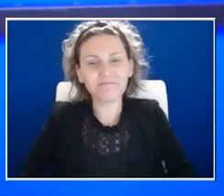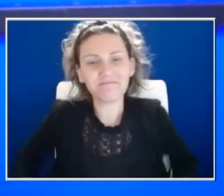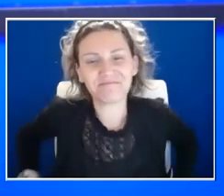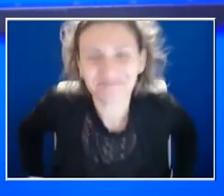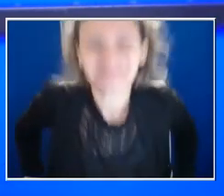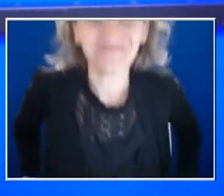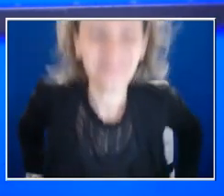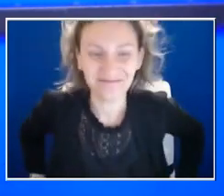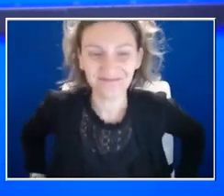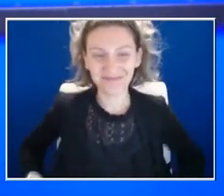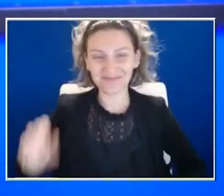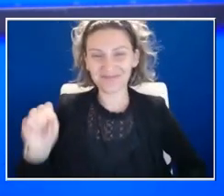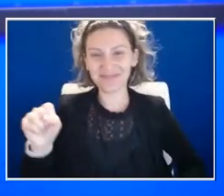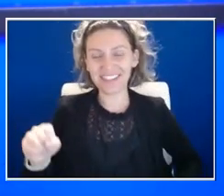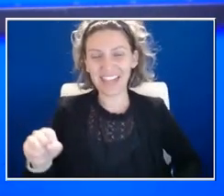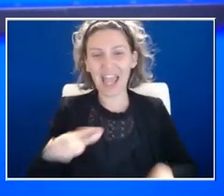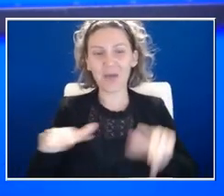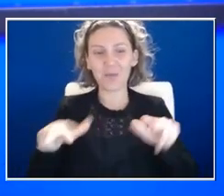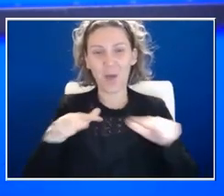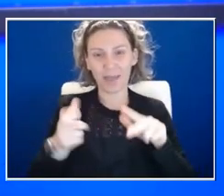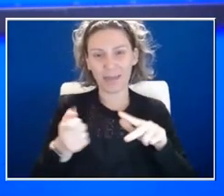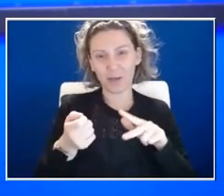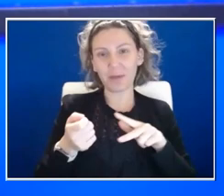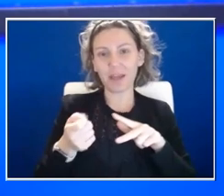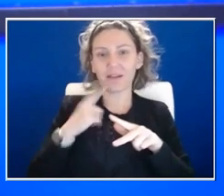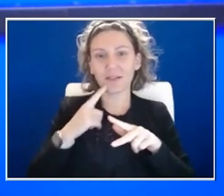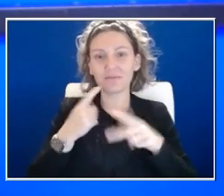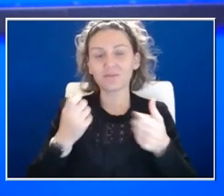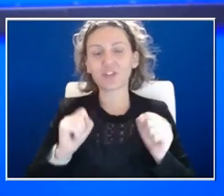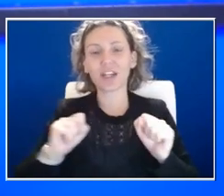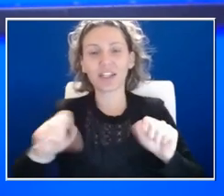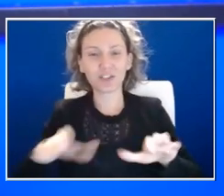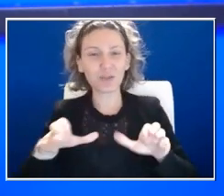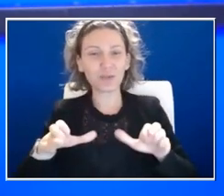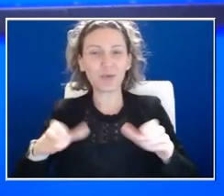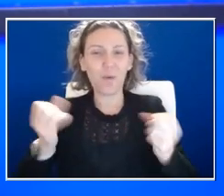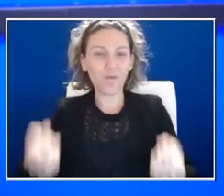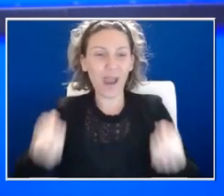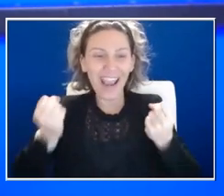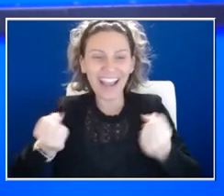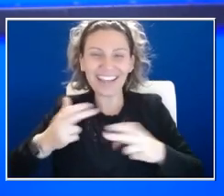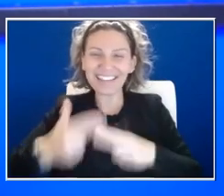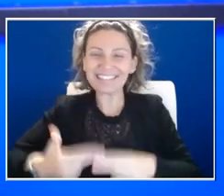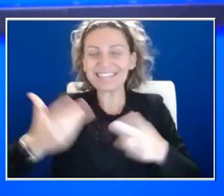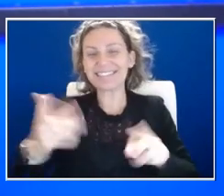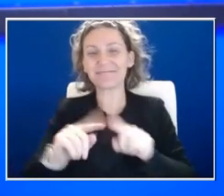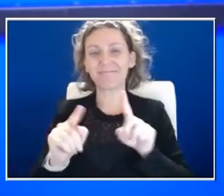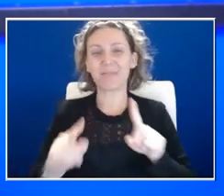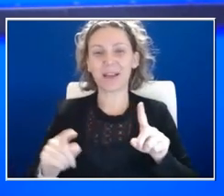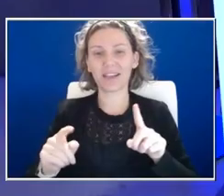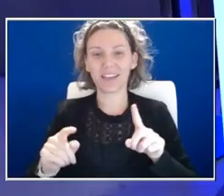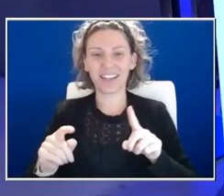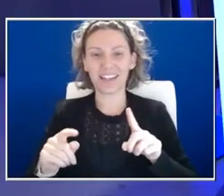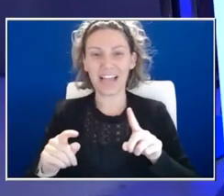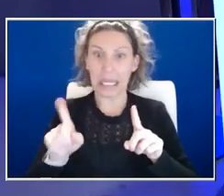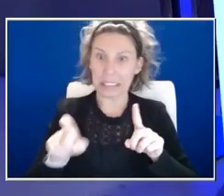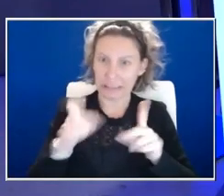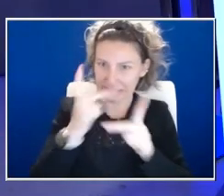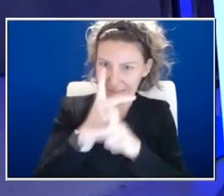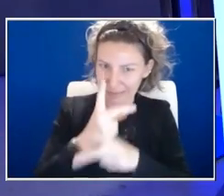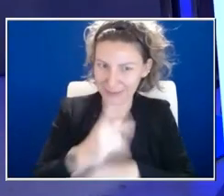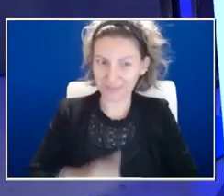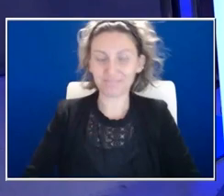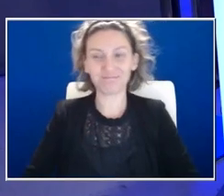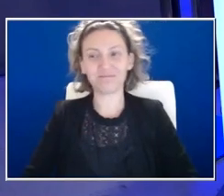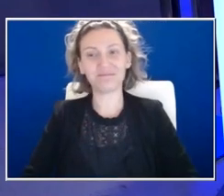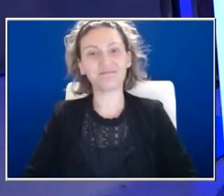Walk a little bit. I'm trying to do some weights. Good. but I'm not. I got to work on that. Oh. So